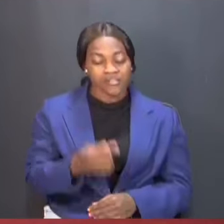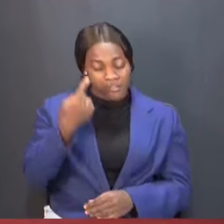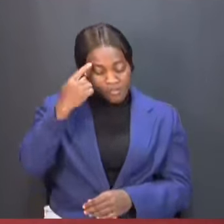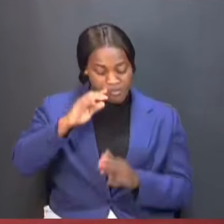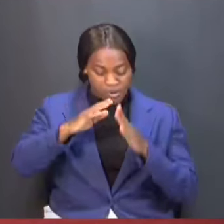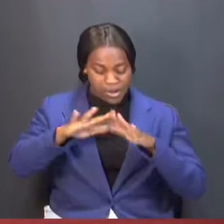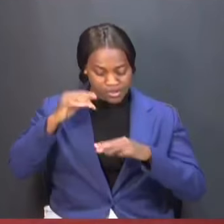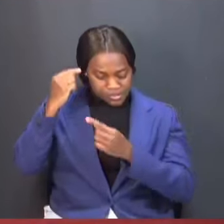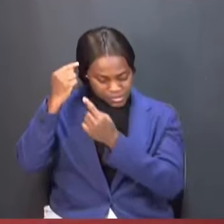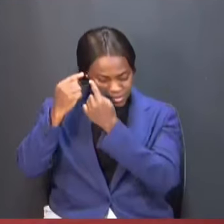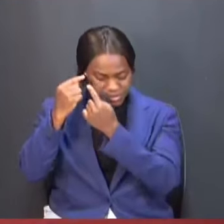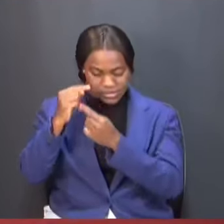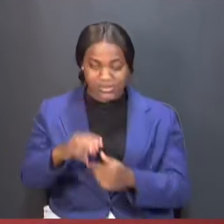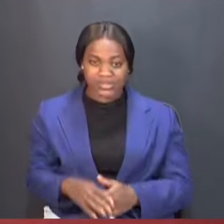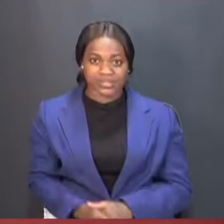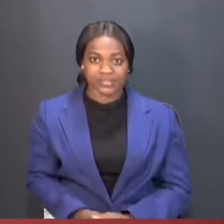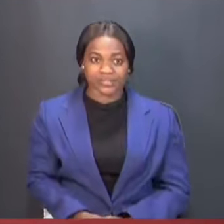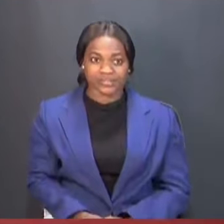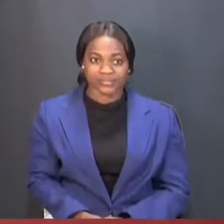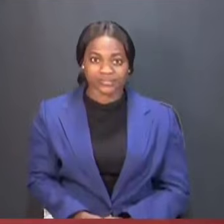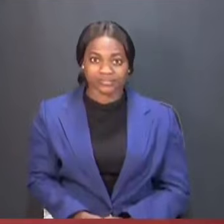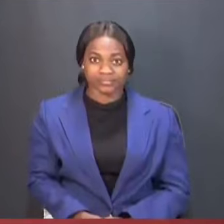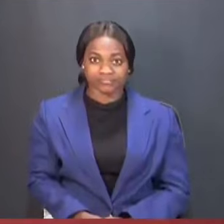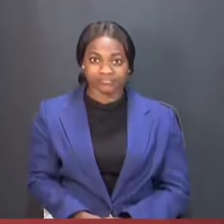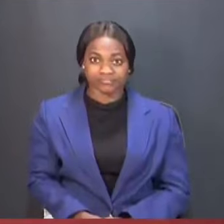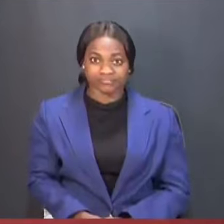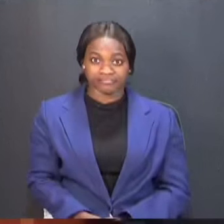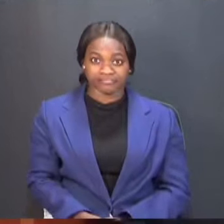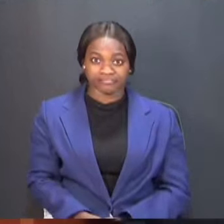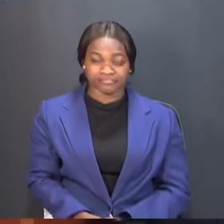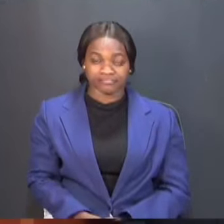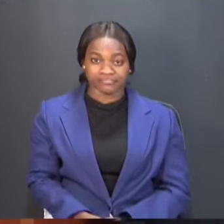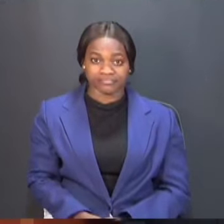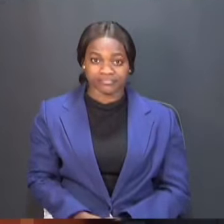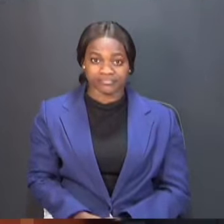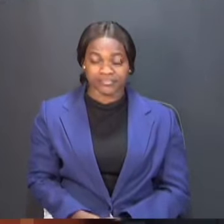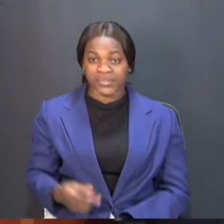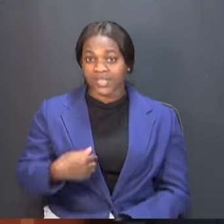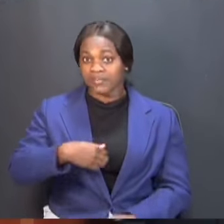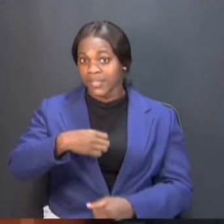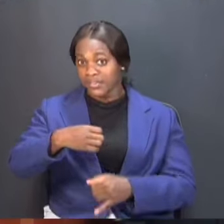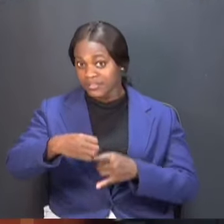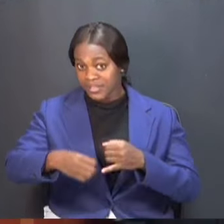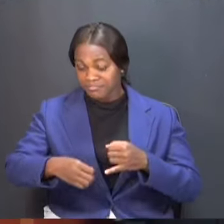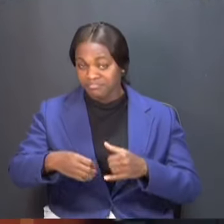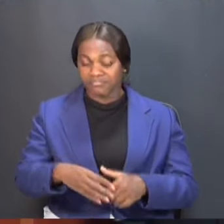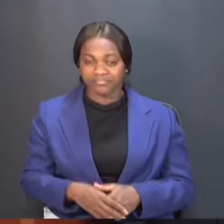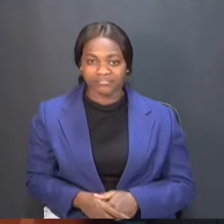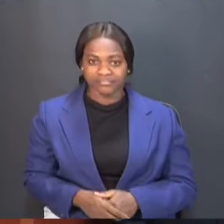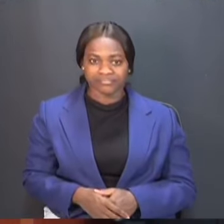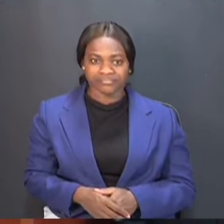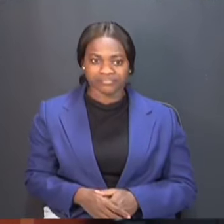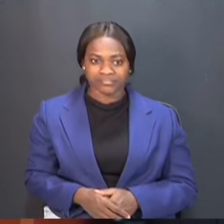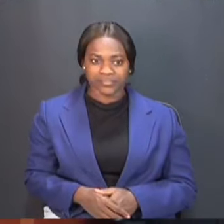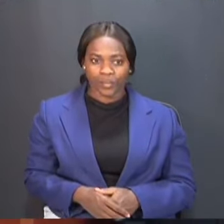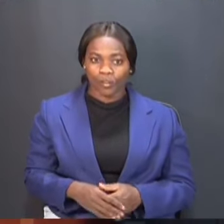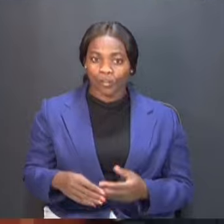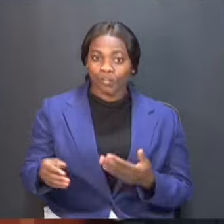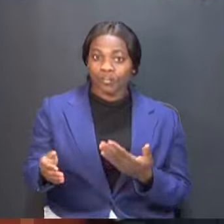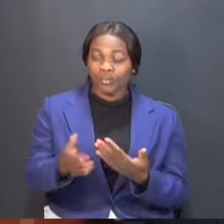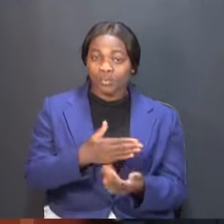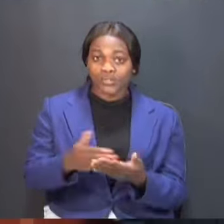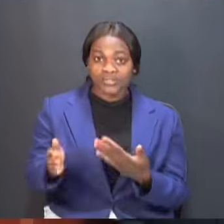consideration. In conclusion, honorable members, whatever our